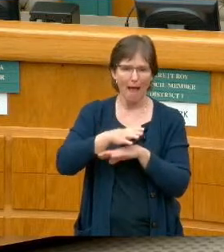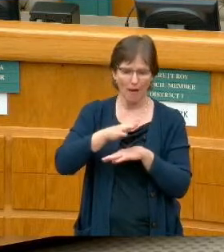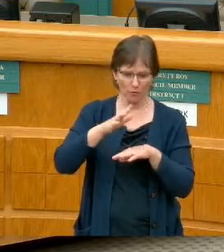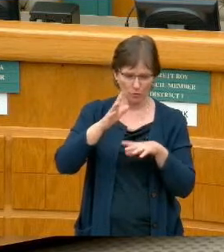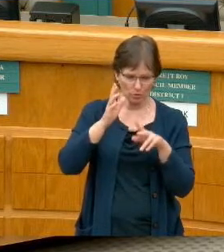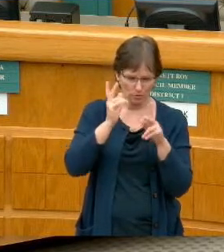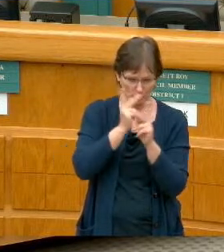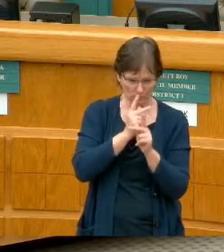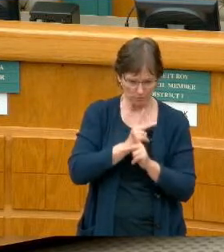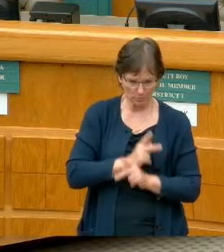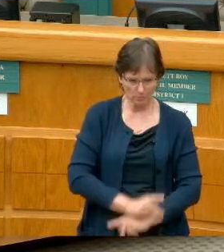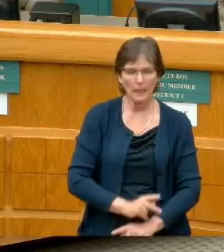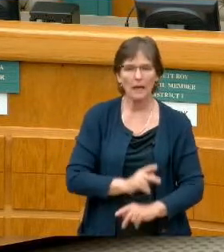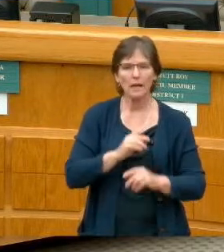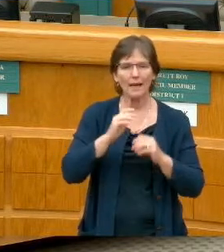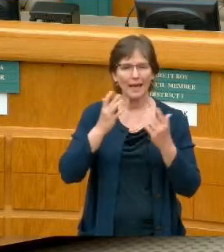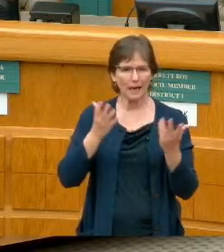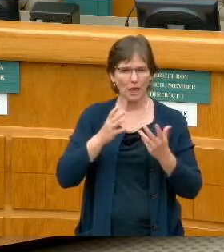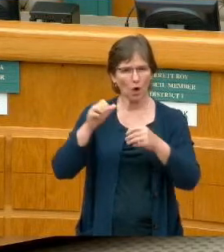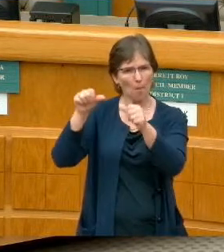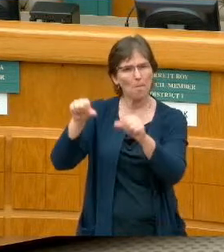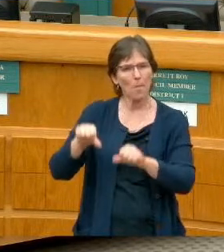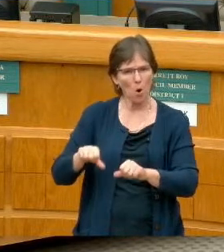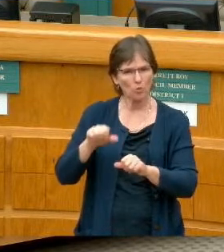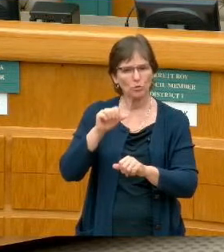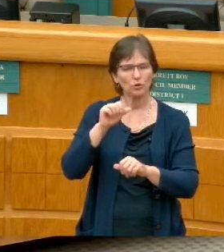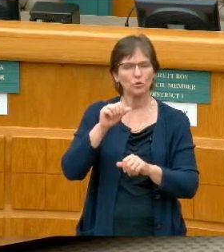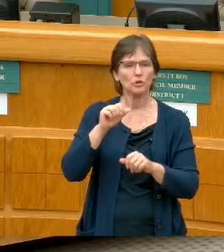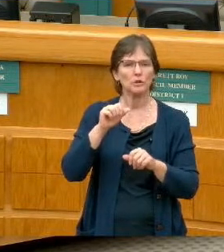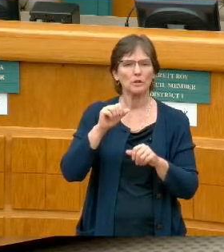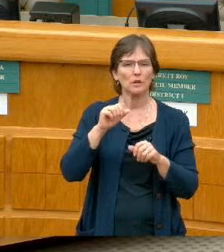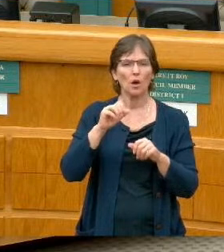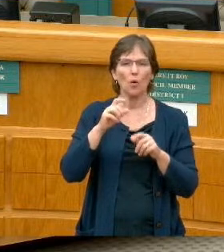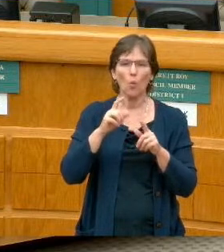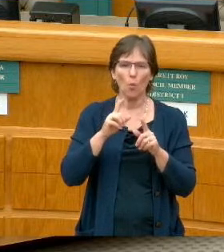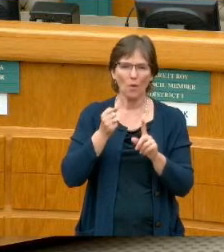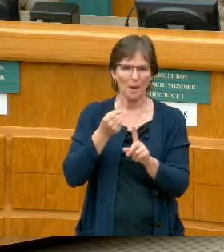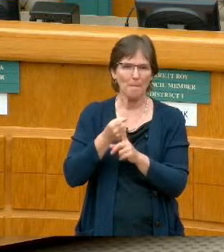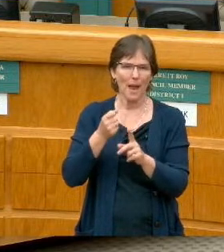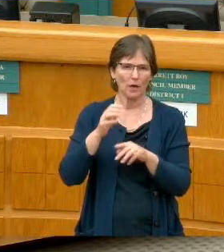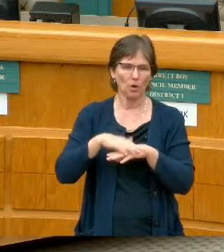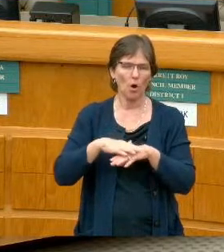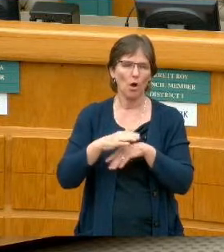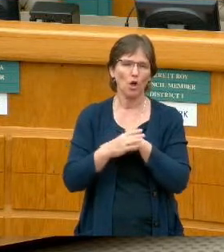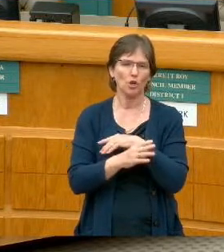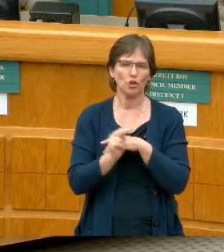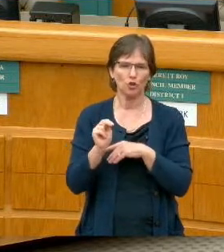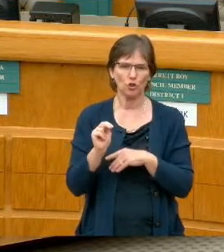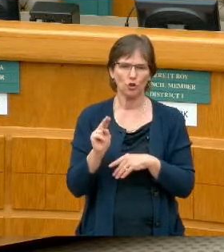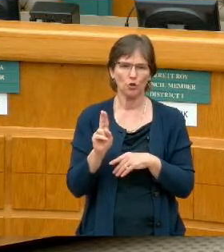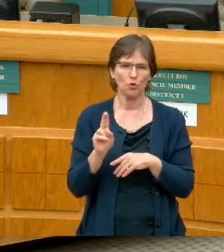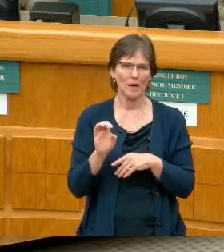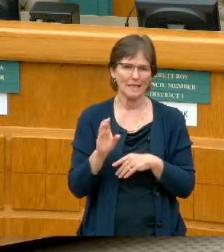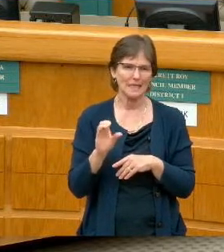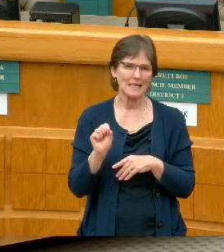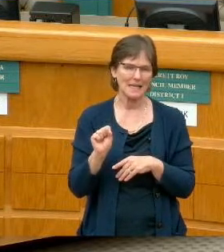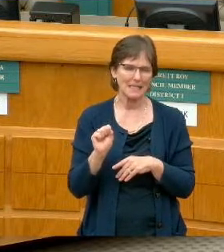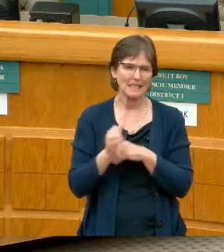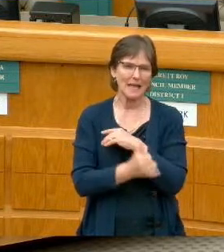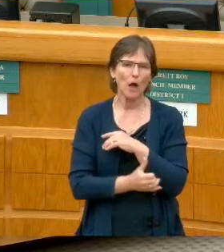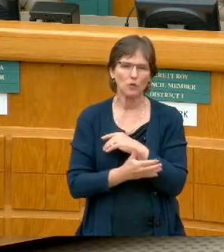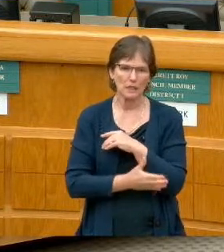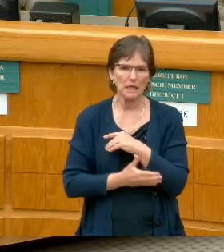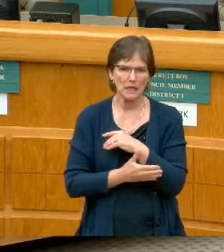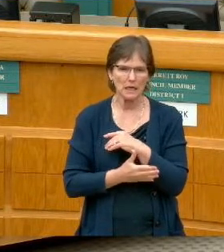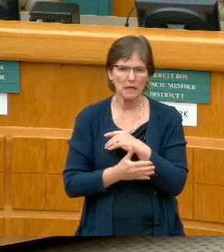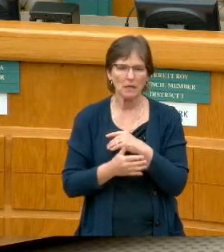You're still going to be able to go in only one at a time. And that, of course, is to make sure that we're giving our physical and social and